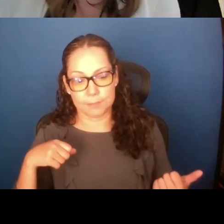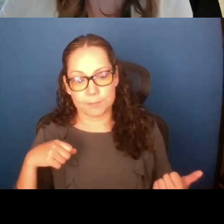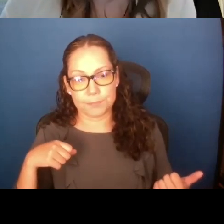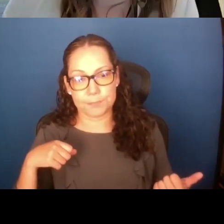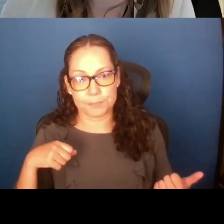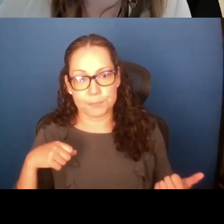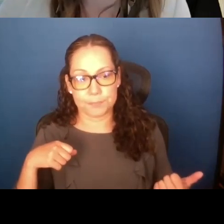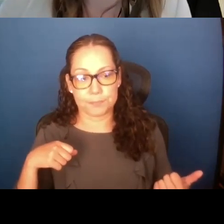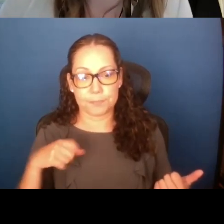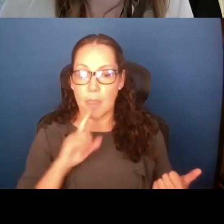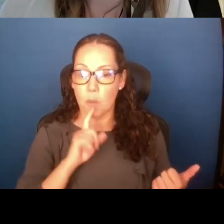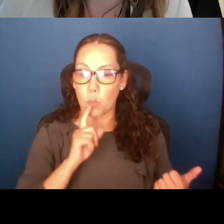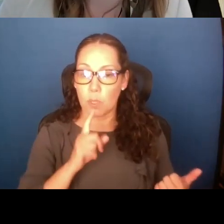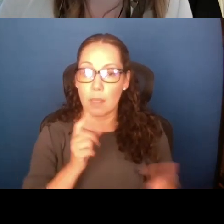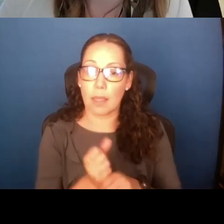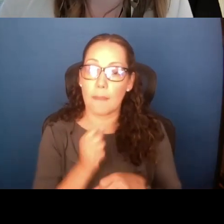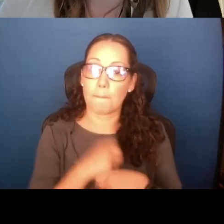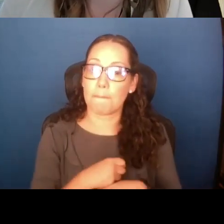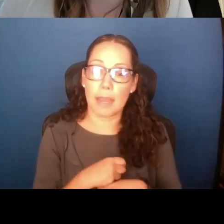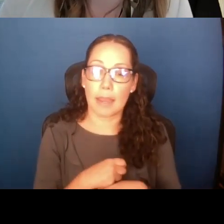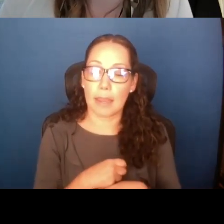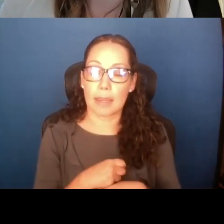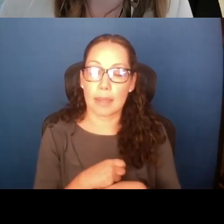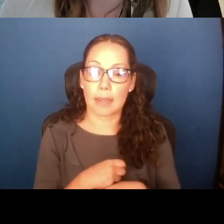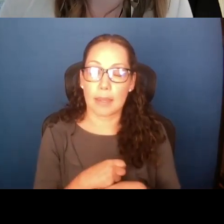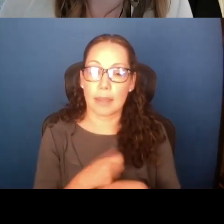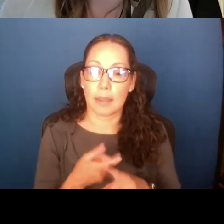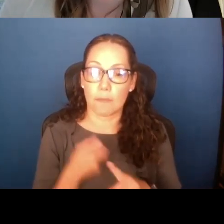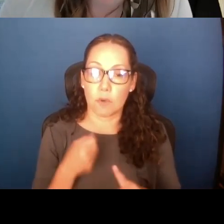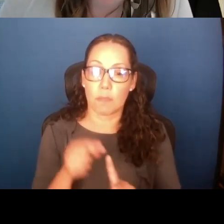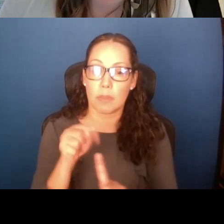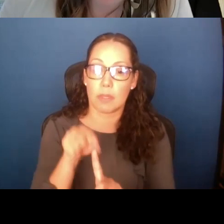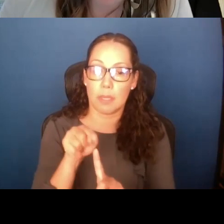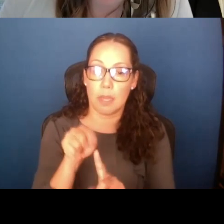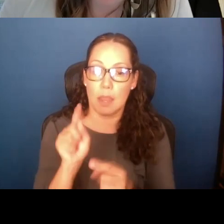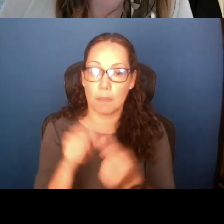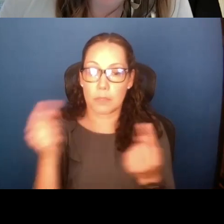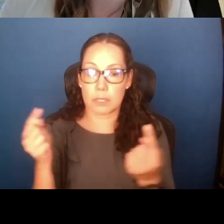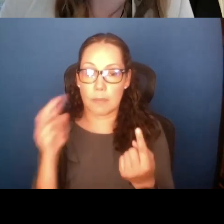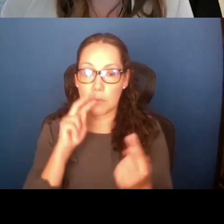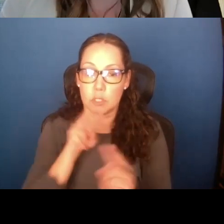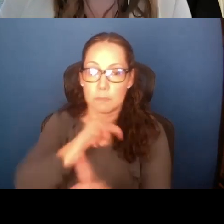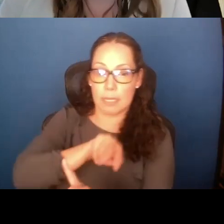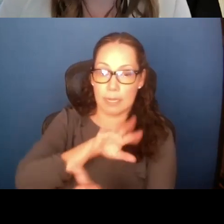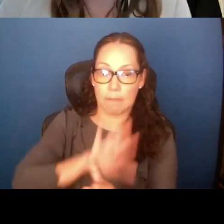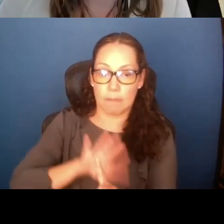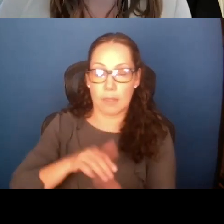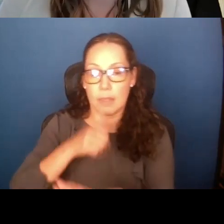really just making it coming at it from that opposite perspective would help.